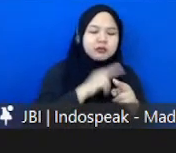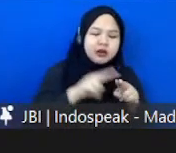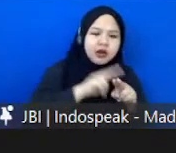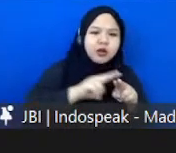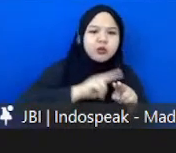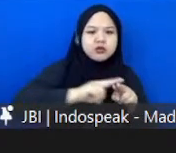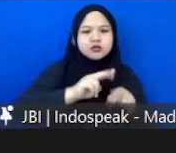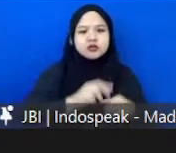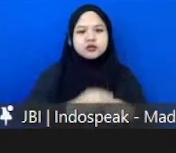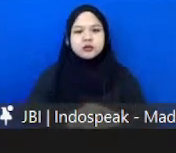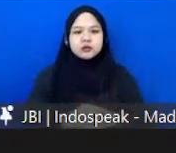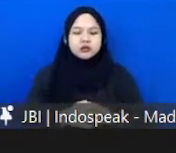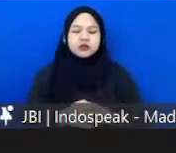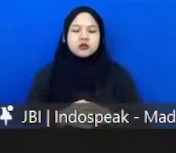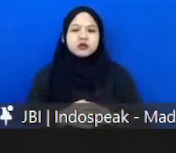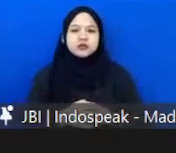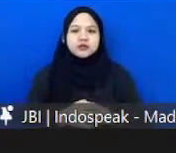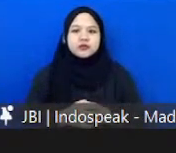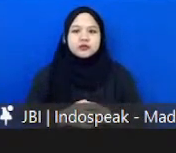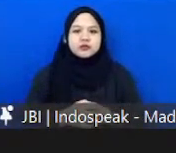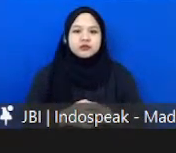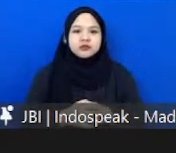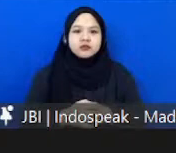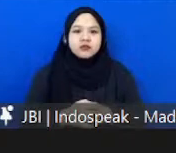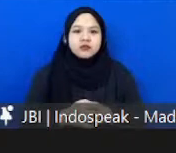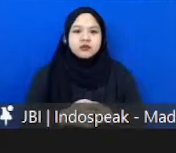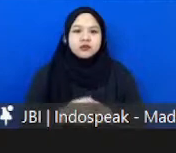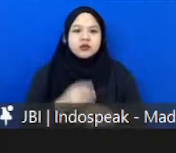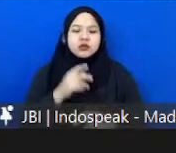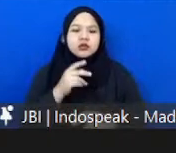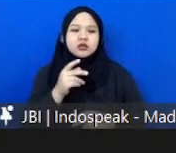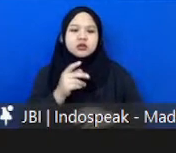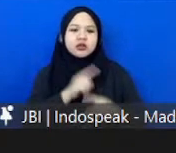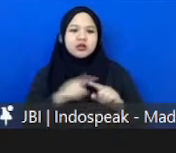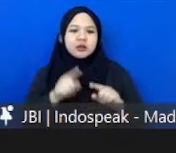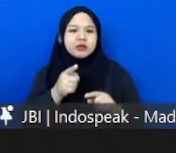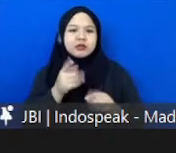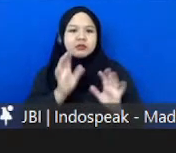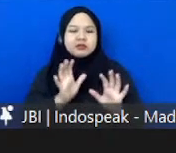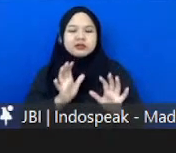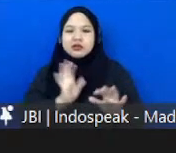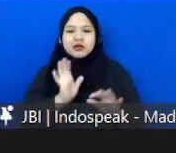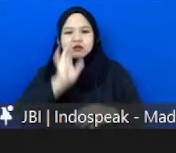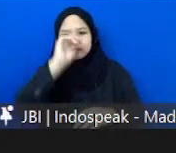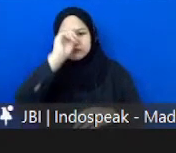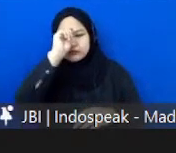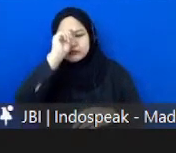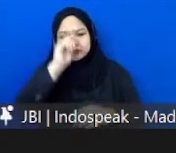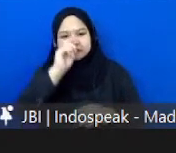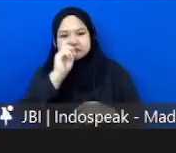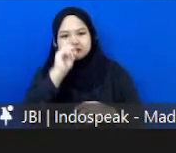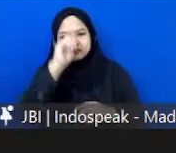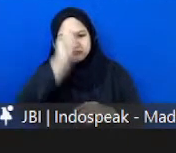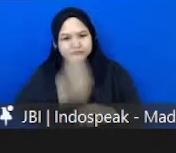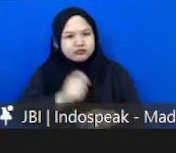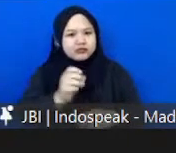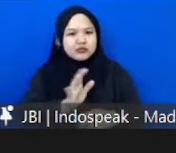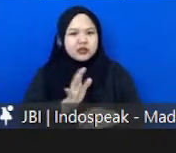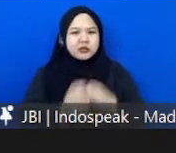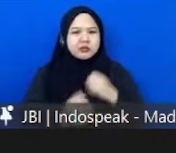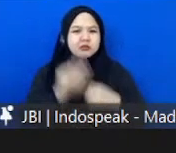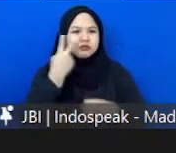So those who were non-aggressive, they were tolerated but made fun of. But if one was aggressive and violent, they would have